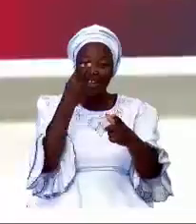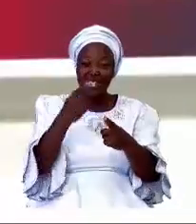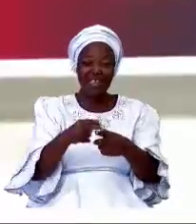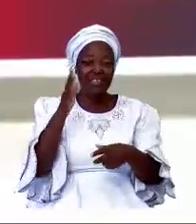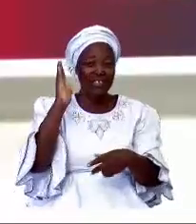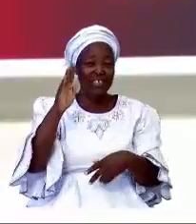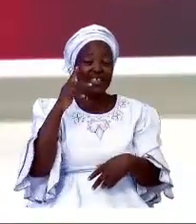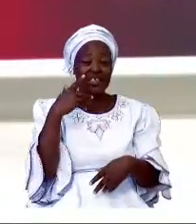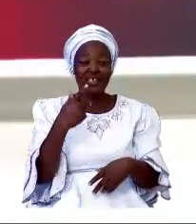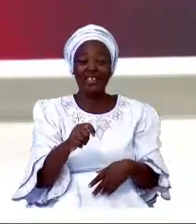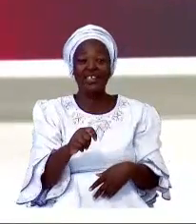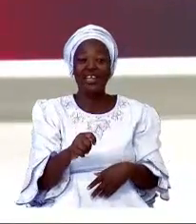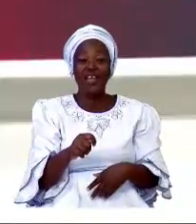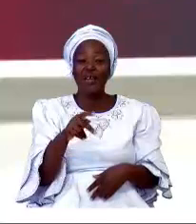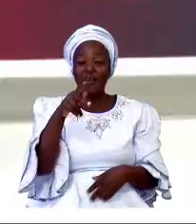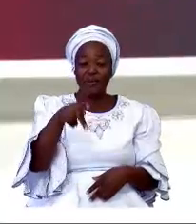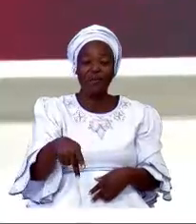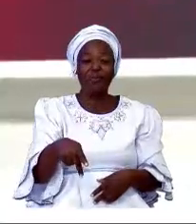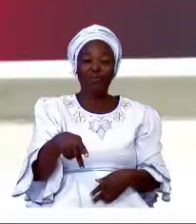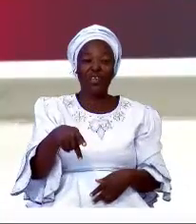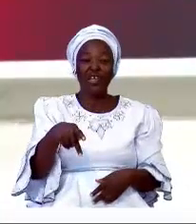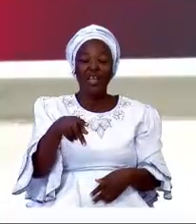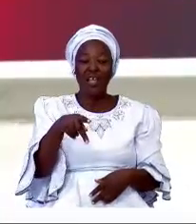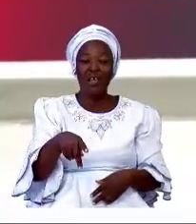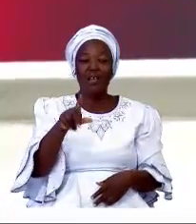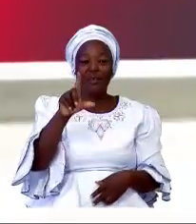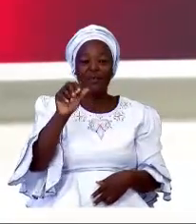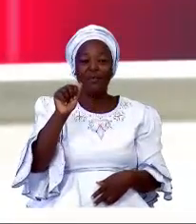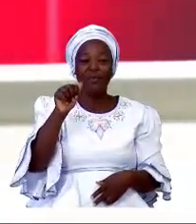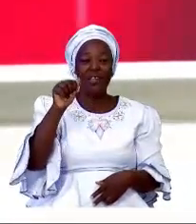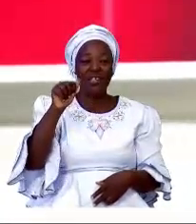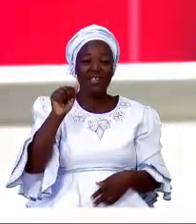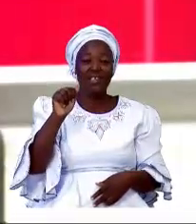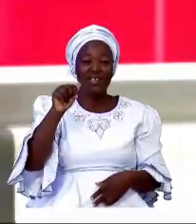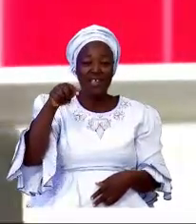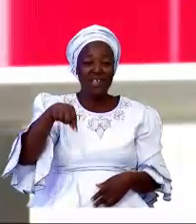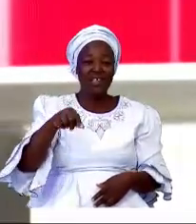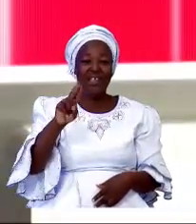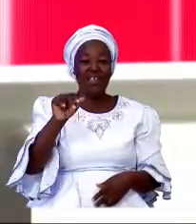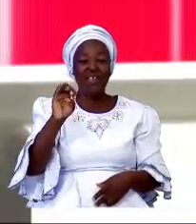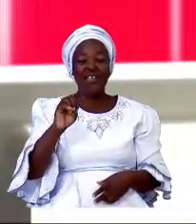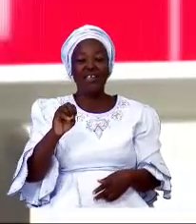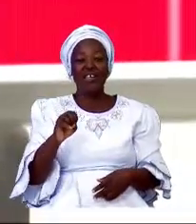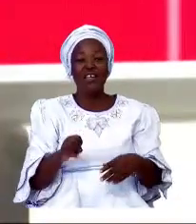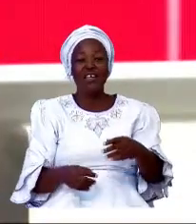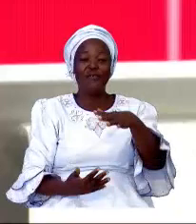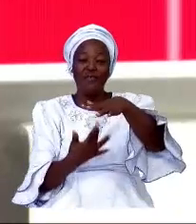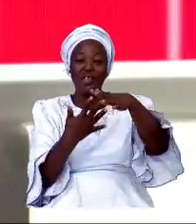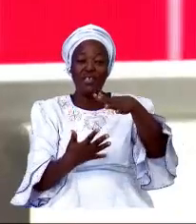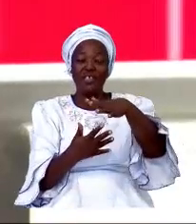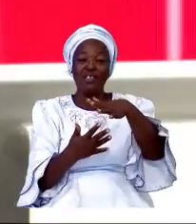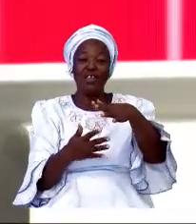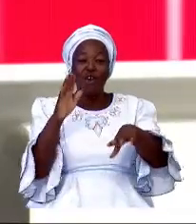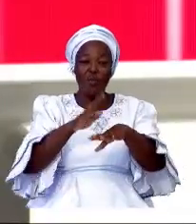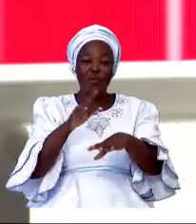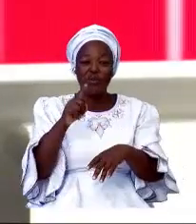be burnt, neither shall the flame kindle upon thee.